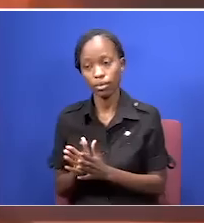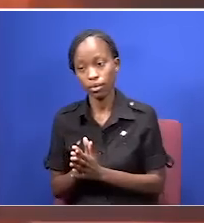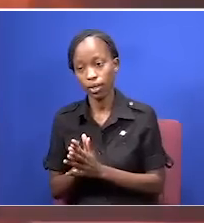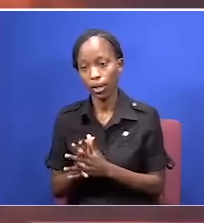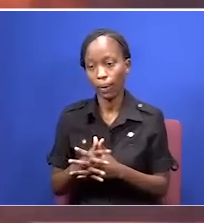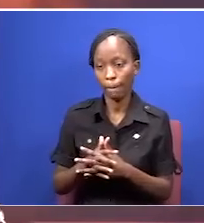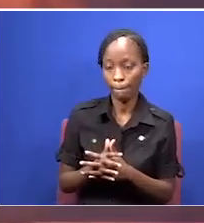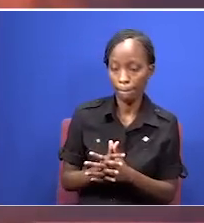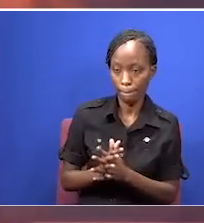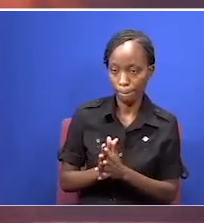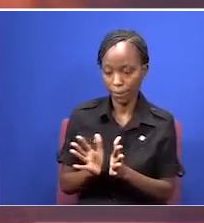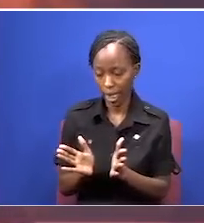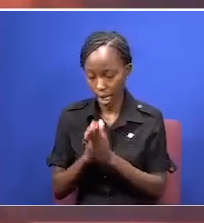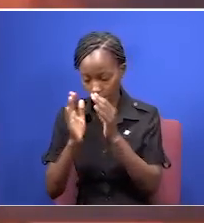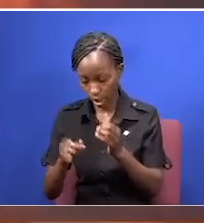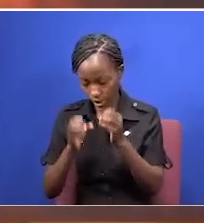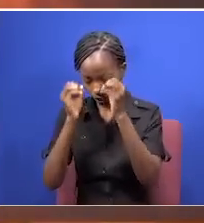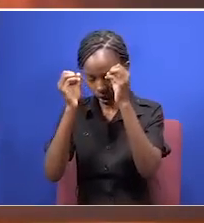to the lamb of god